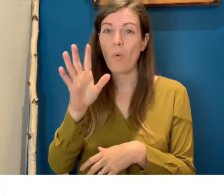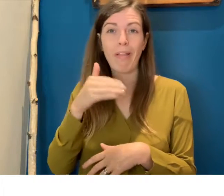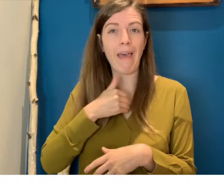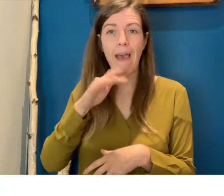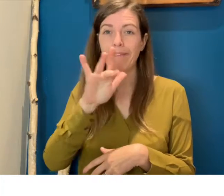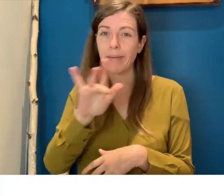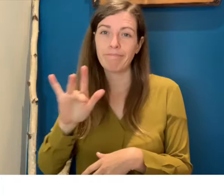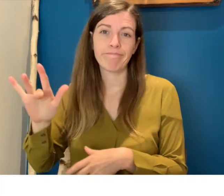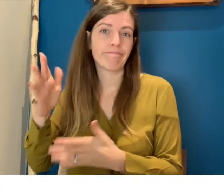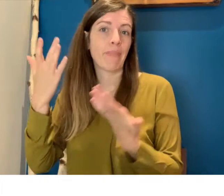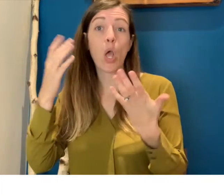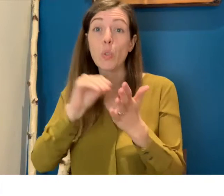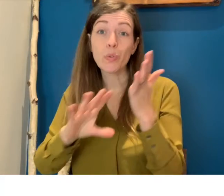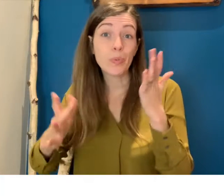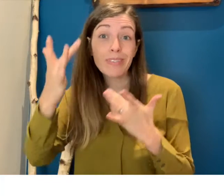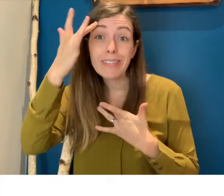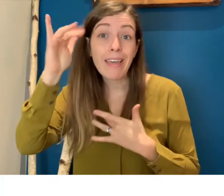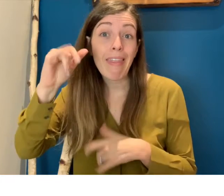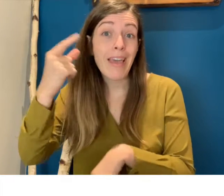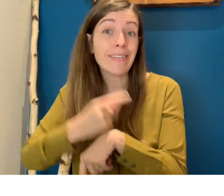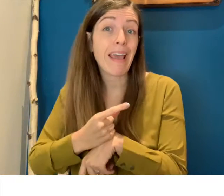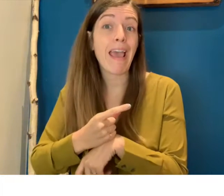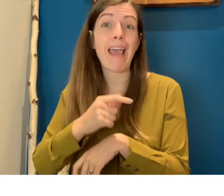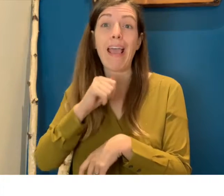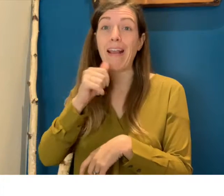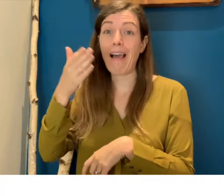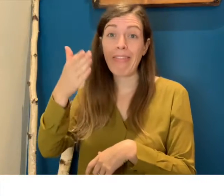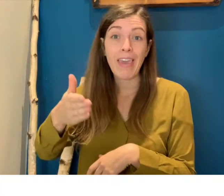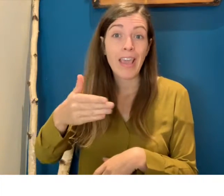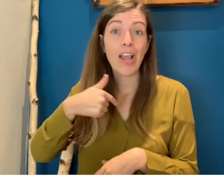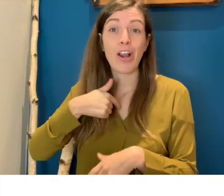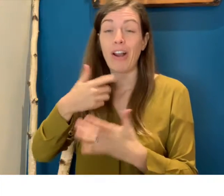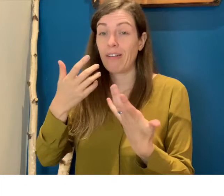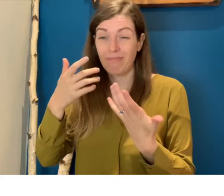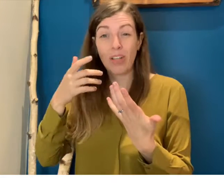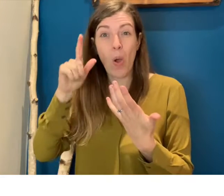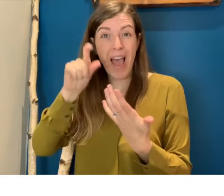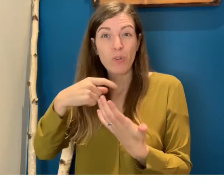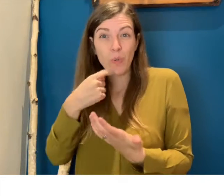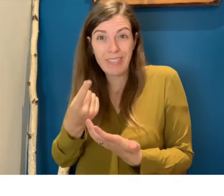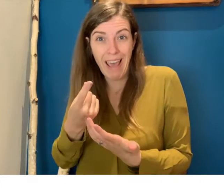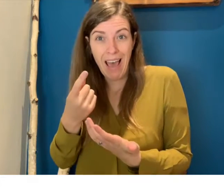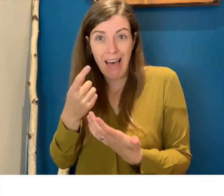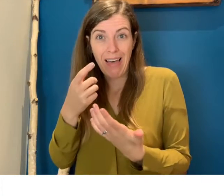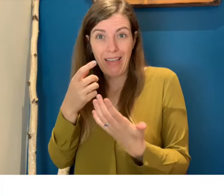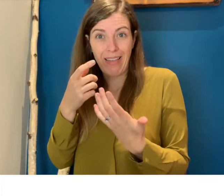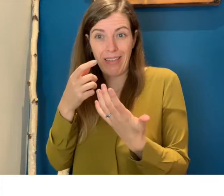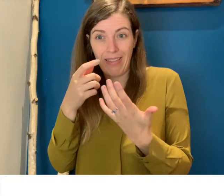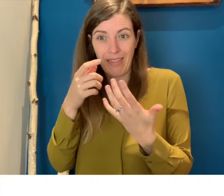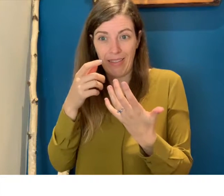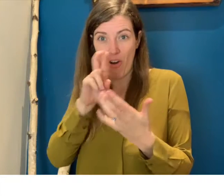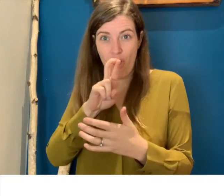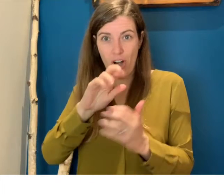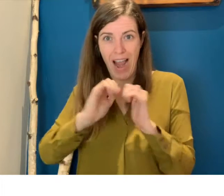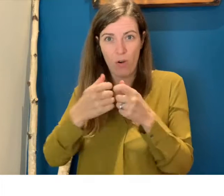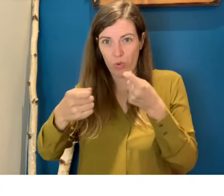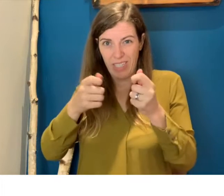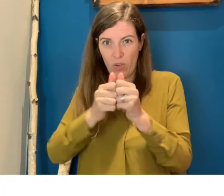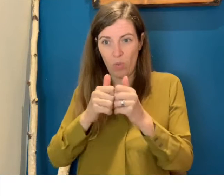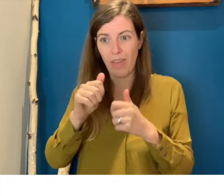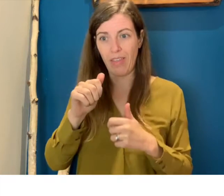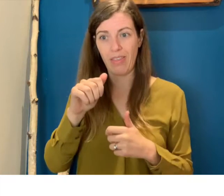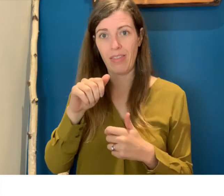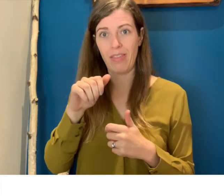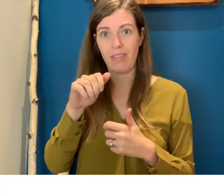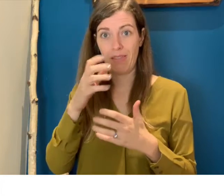frame. And it's often the case that that a data frame will be missing data. A student might have been sick, not there, we don't have a